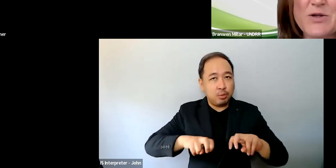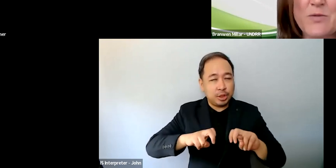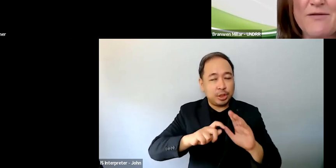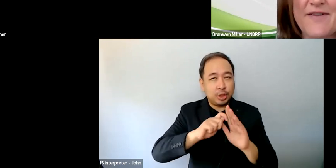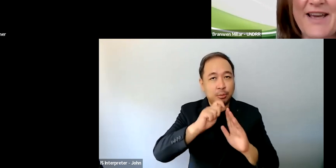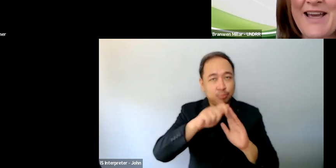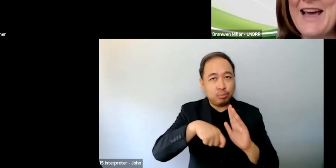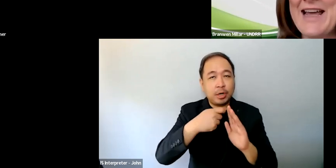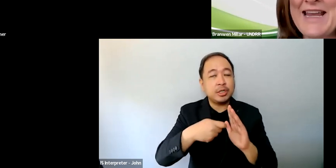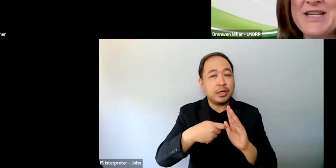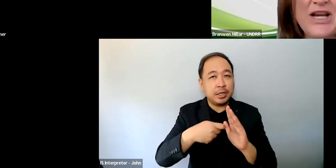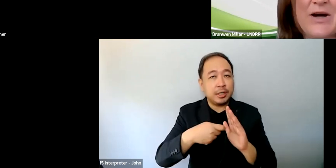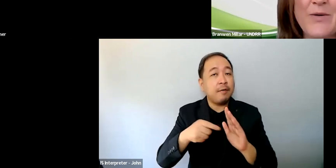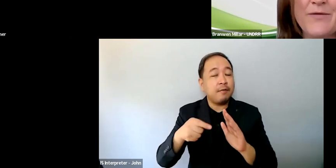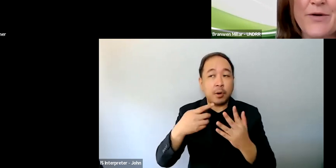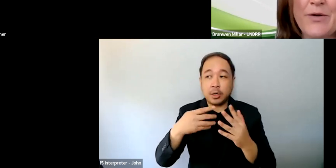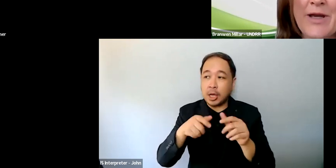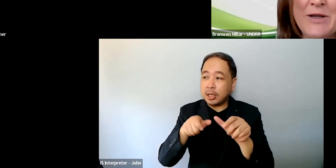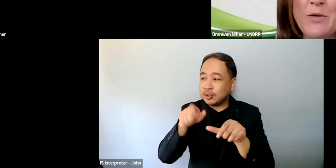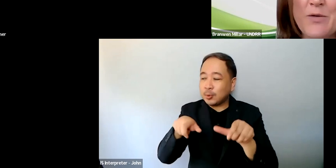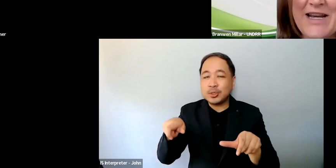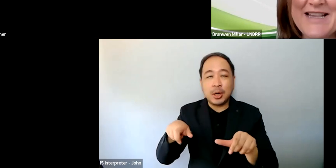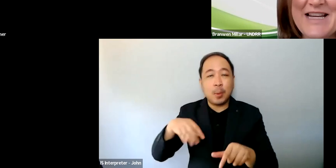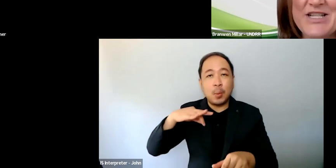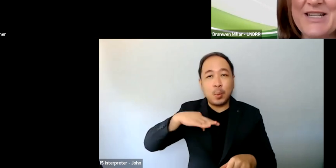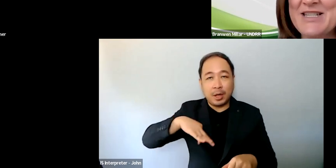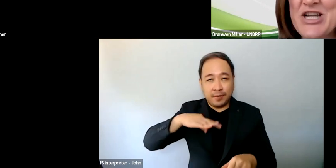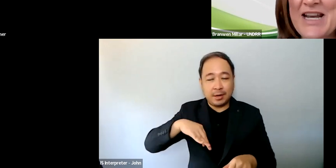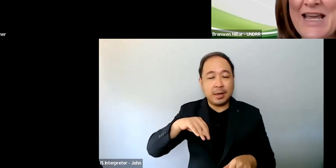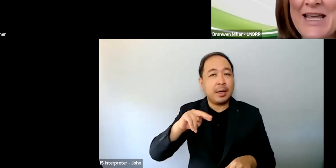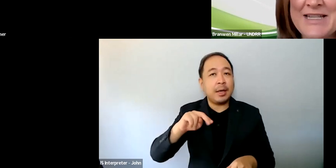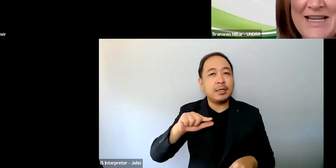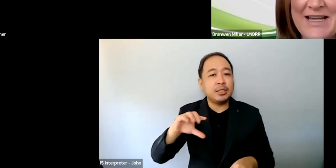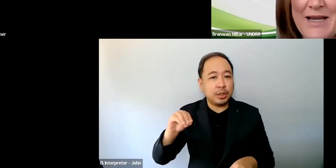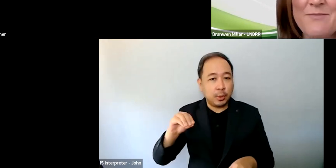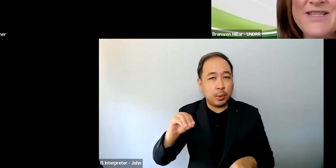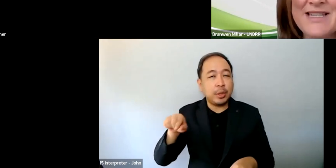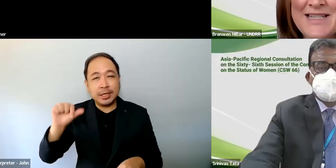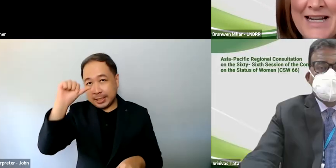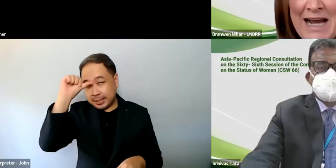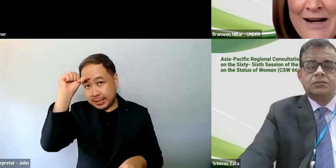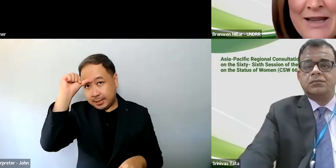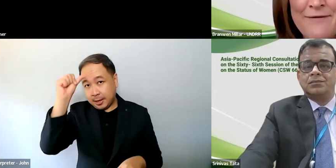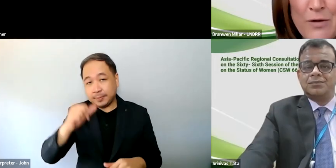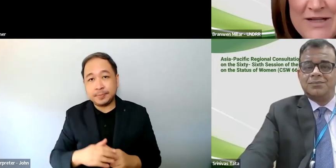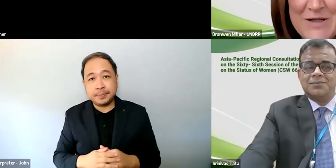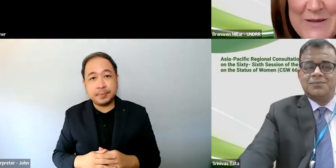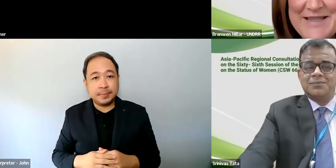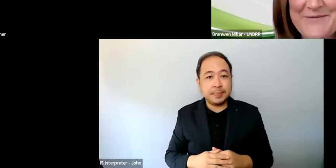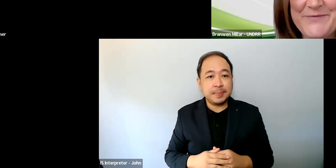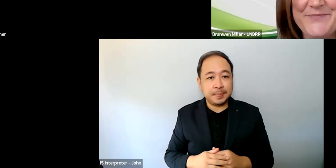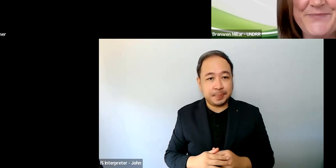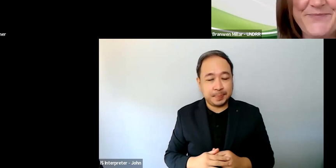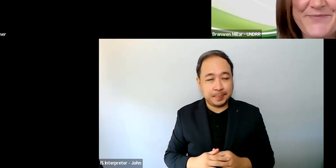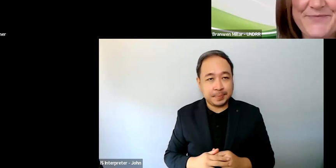for Social Welfare, an NGO and youth organization in Chennai, India. Mr. Dinakaran, the floor is